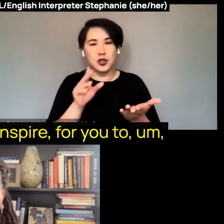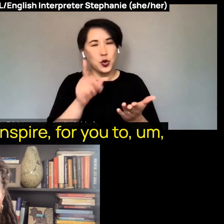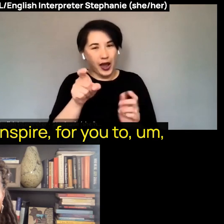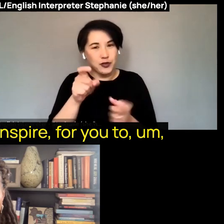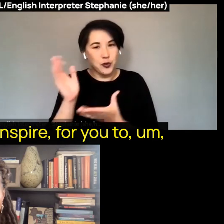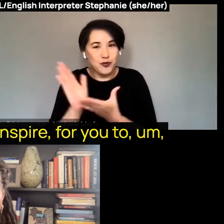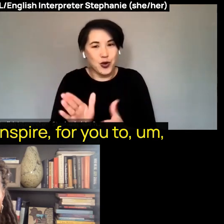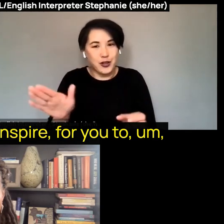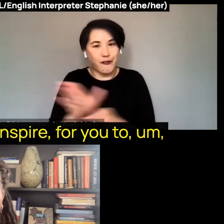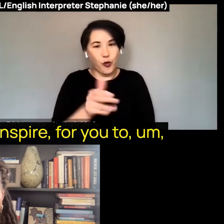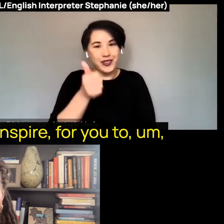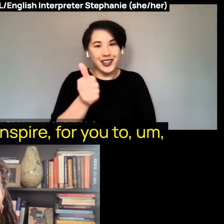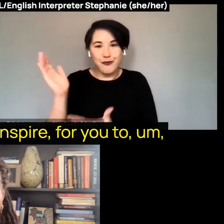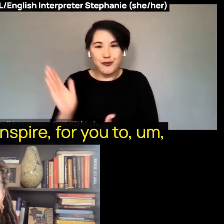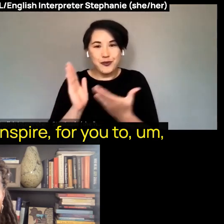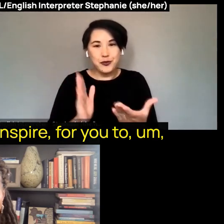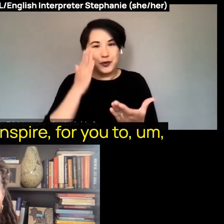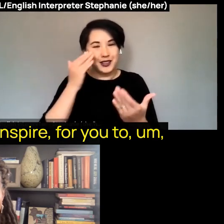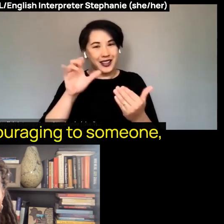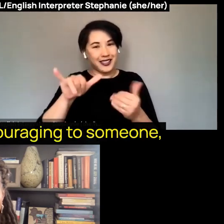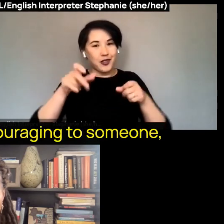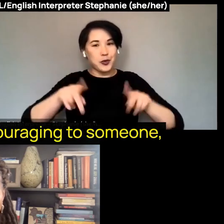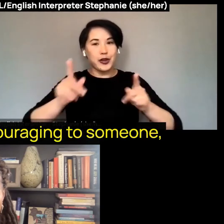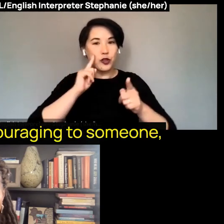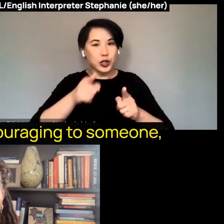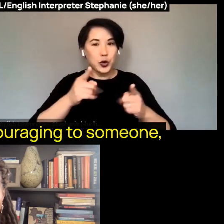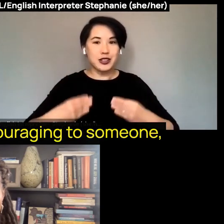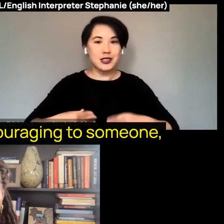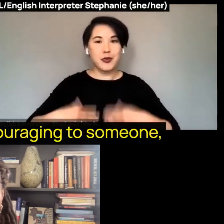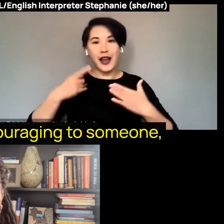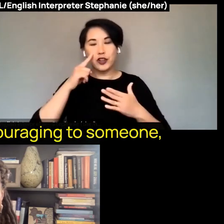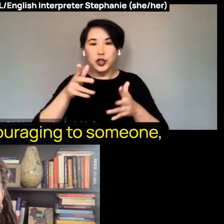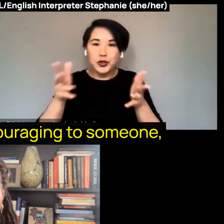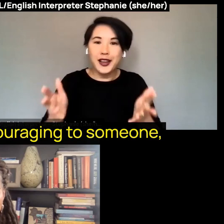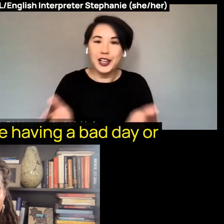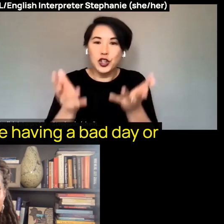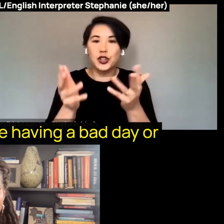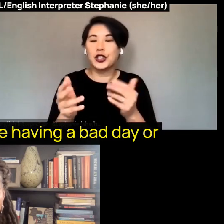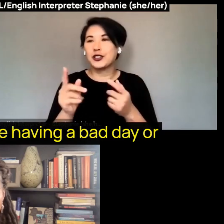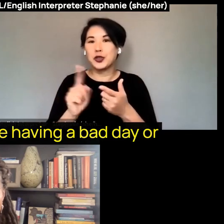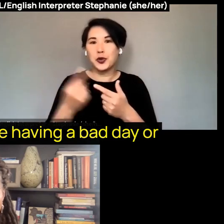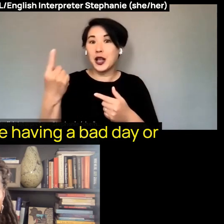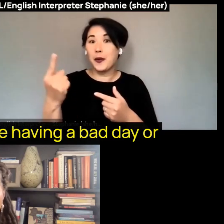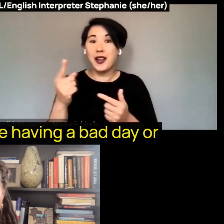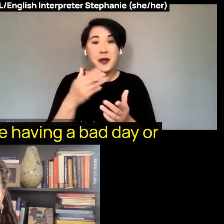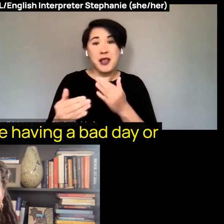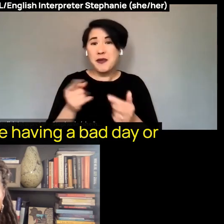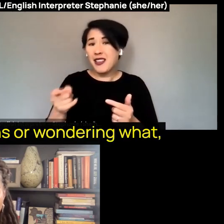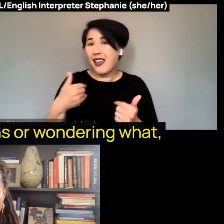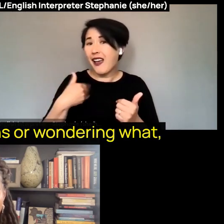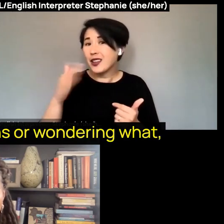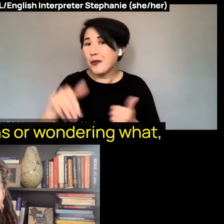or an opportunity for you to inspire, for you to encourage, to be encouraging to someone, especially if they might be having a bad day